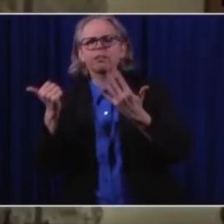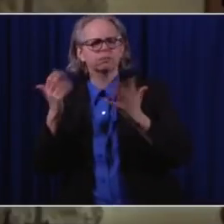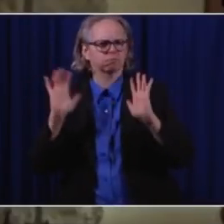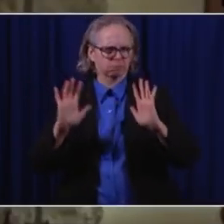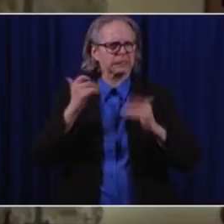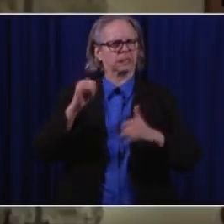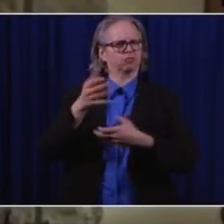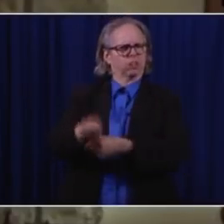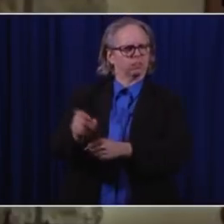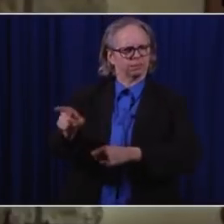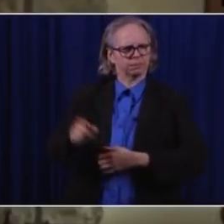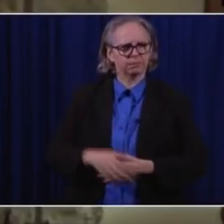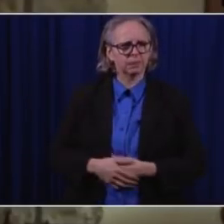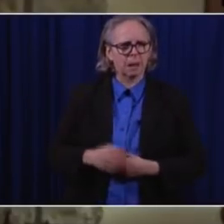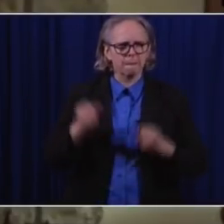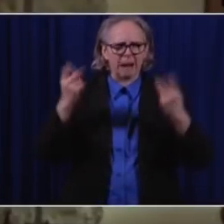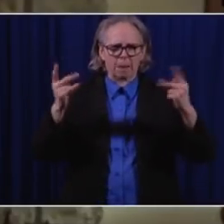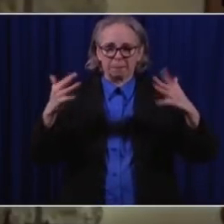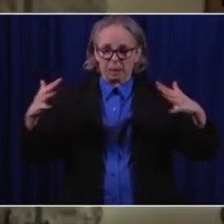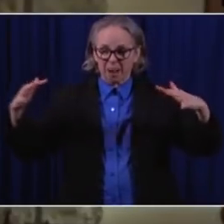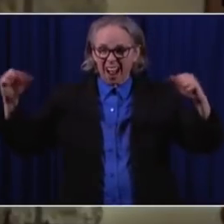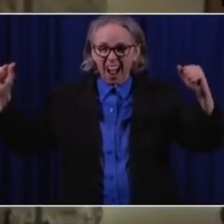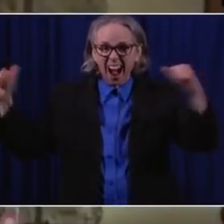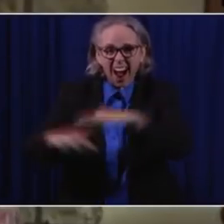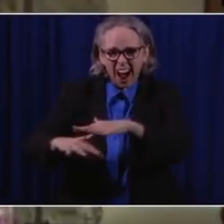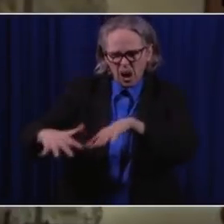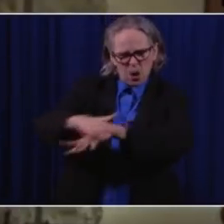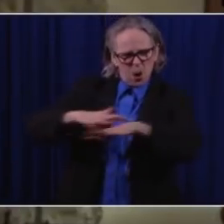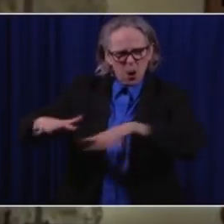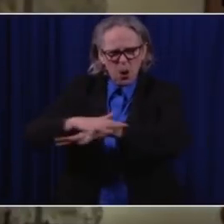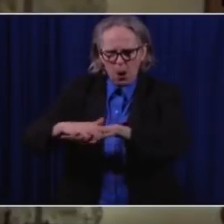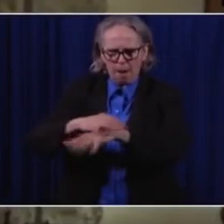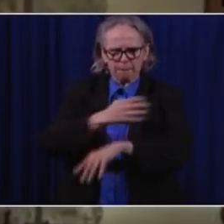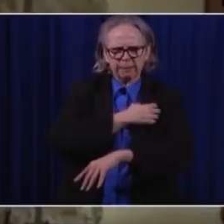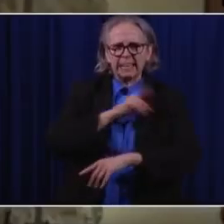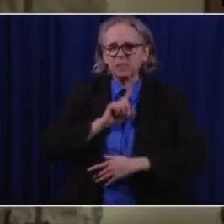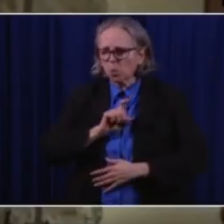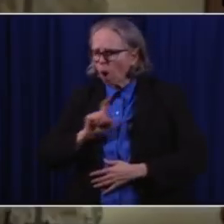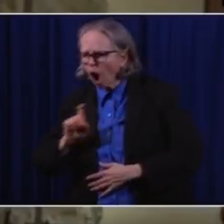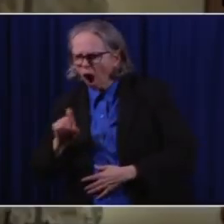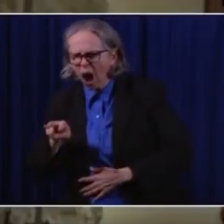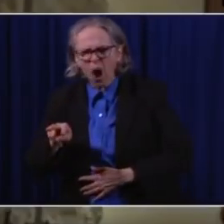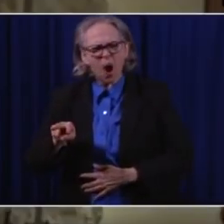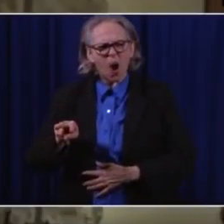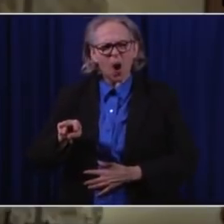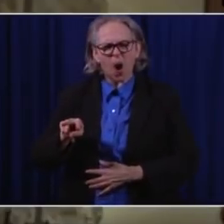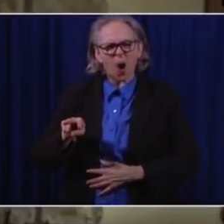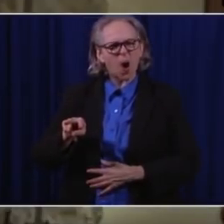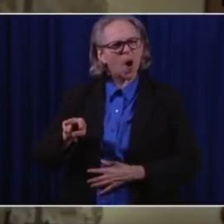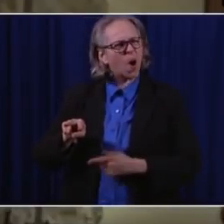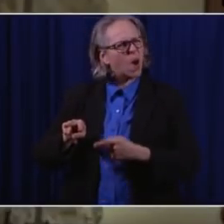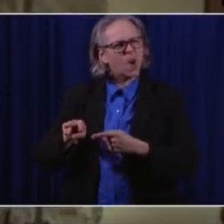people congregating somewhere and the police see that, certainly they're